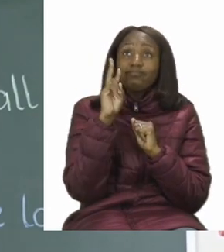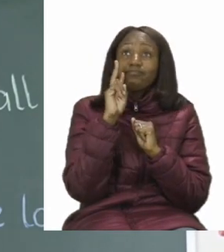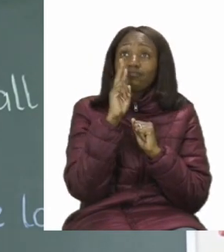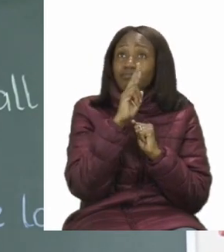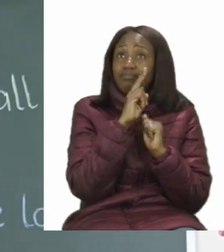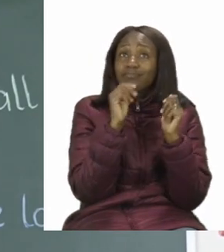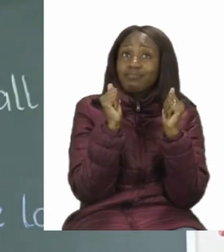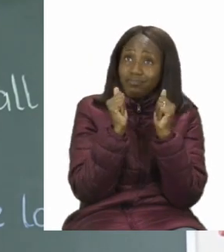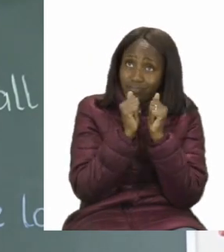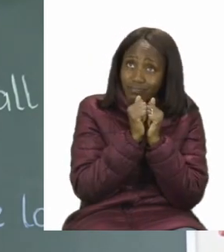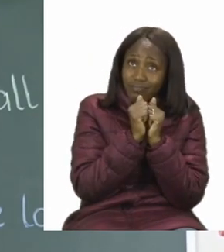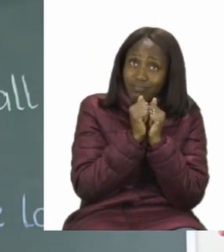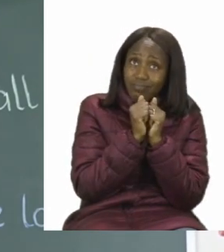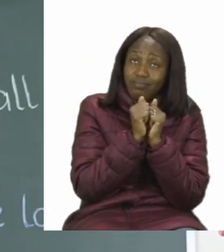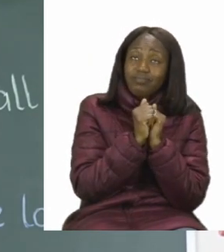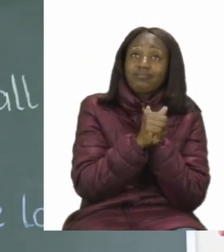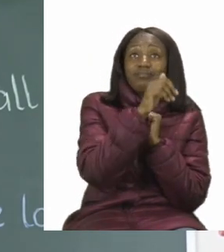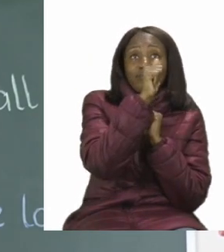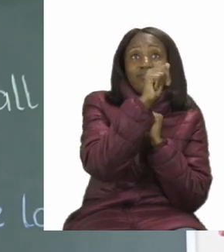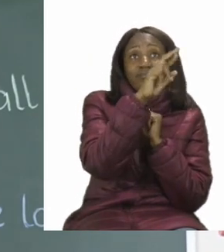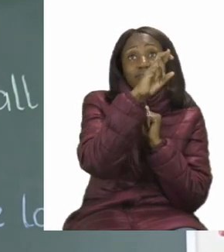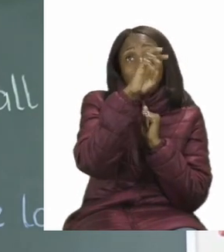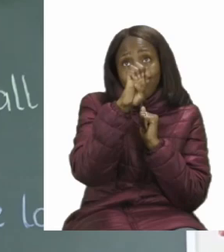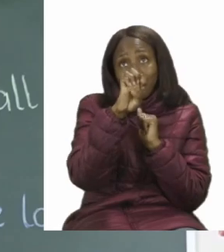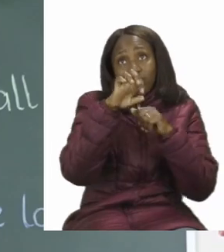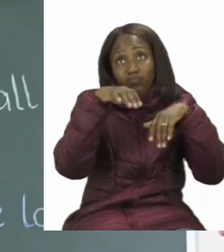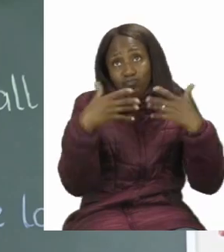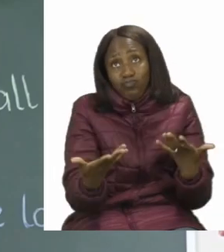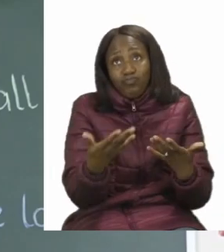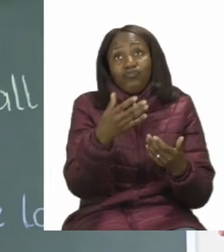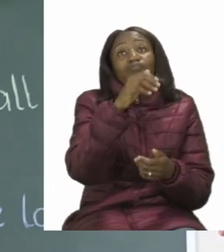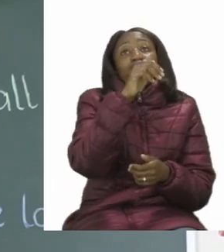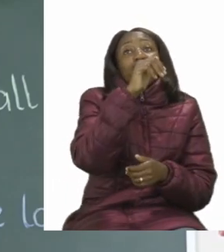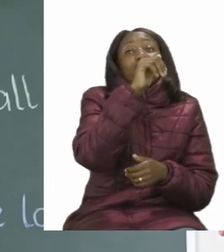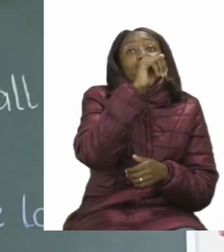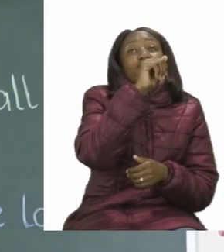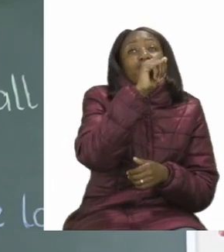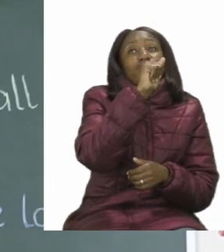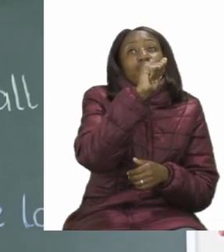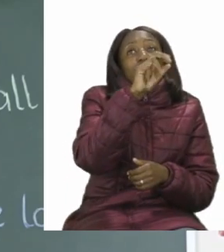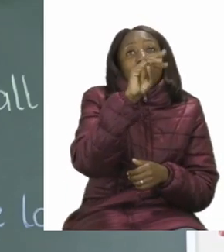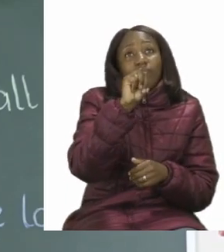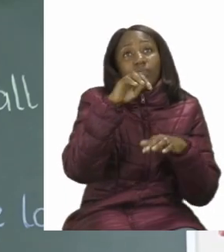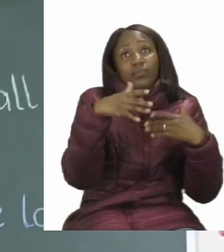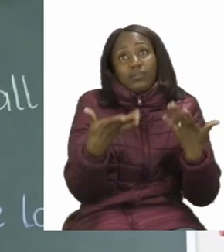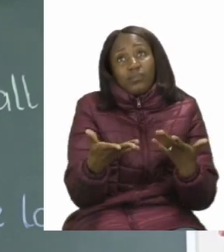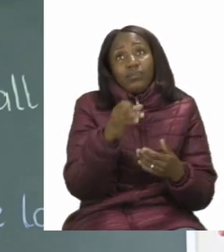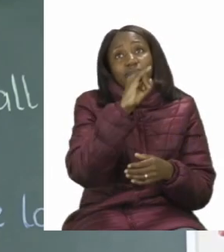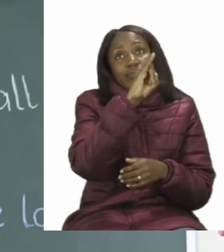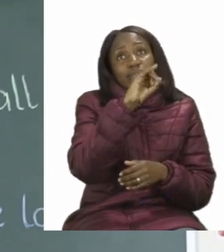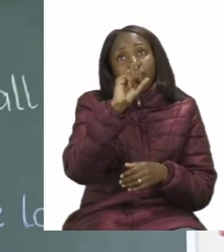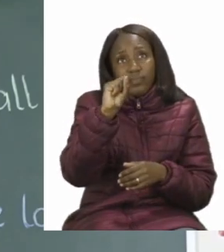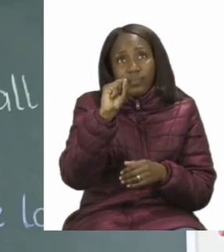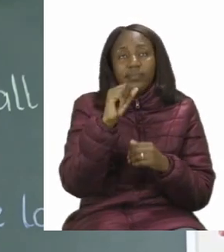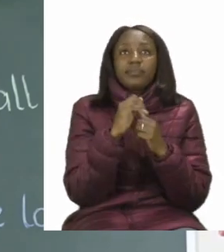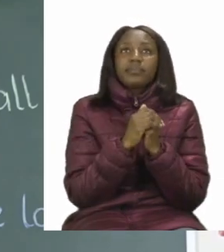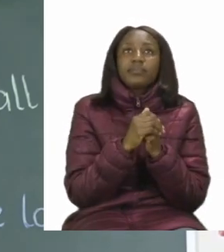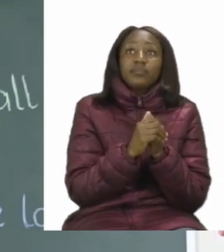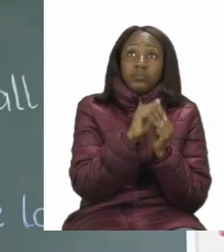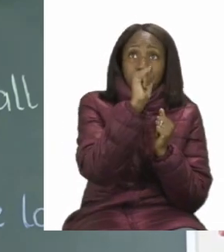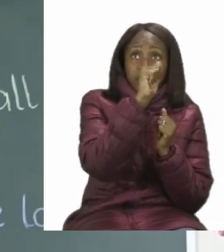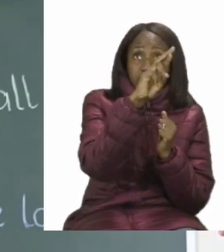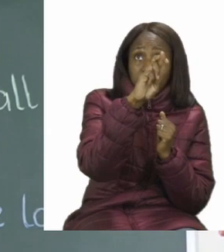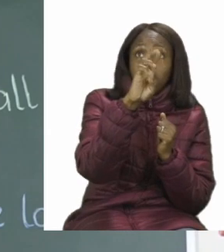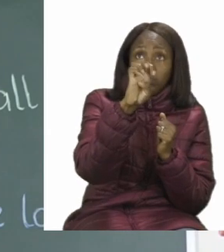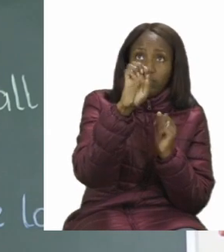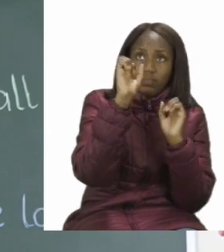and the addition doing word. So we have the word are, which is part of the words that